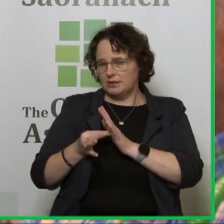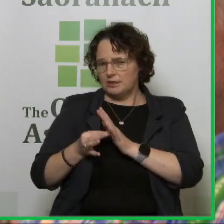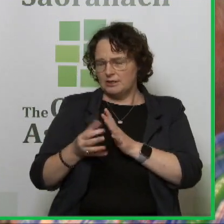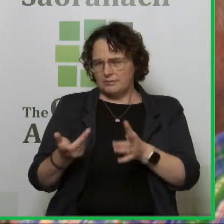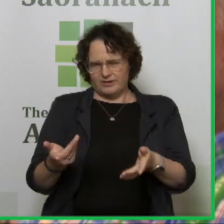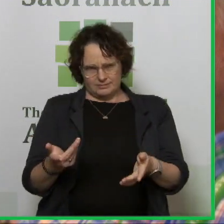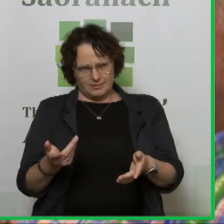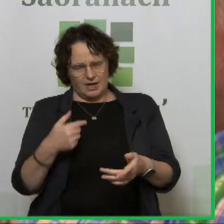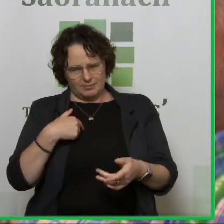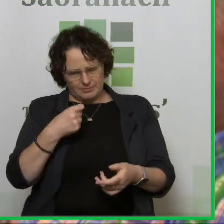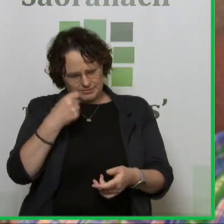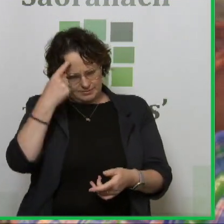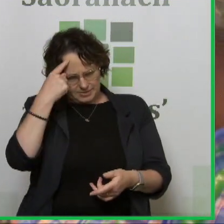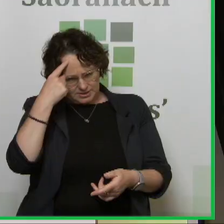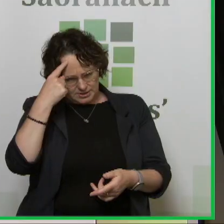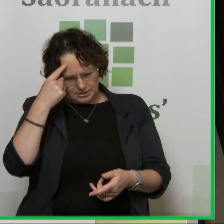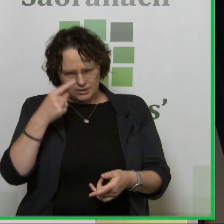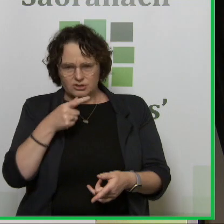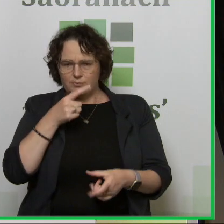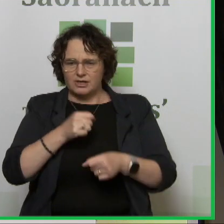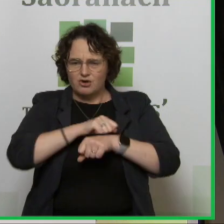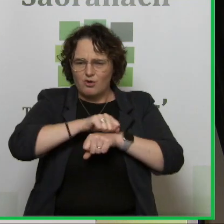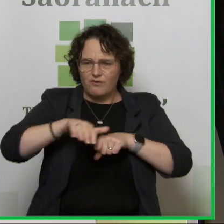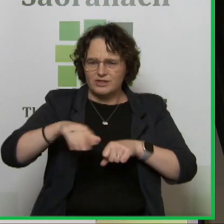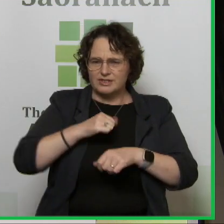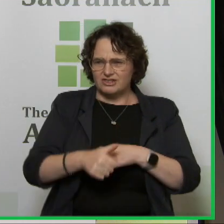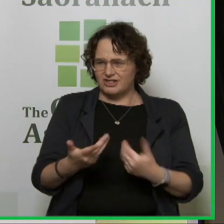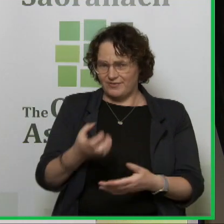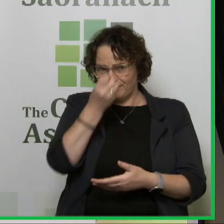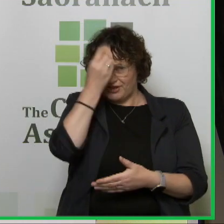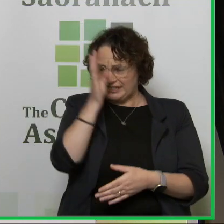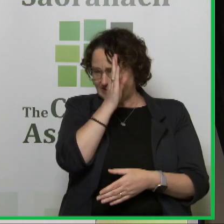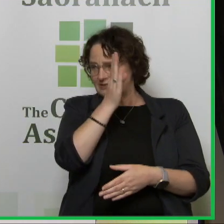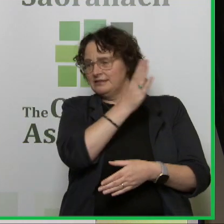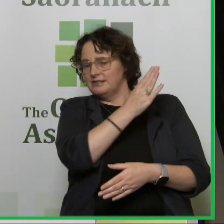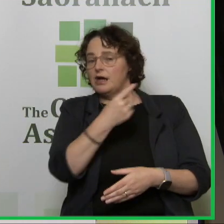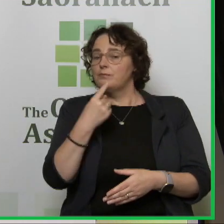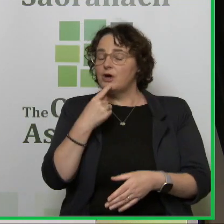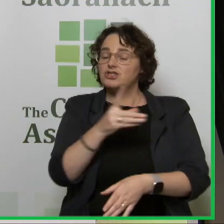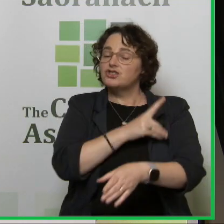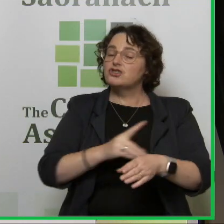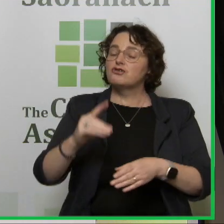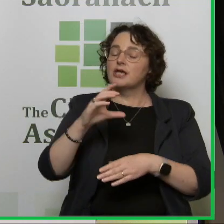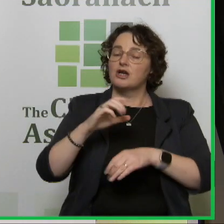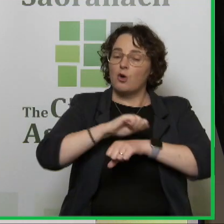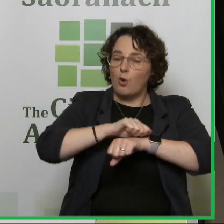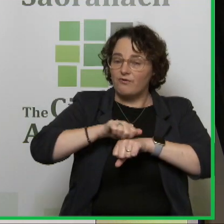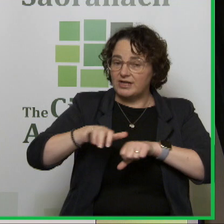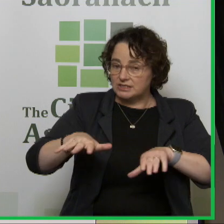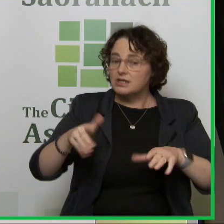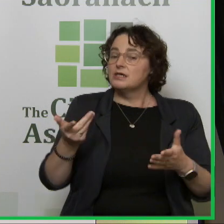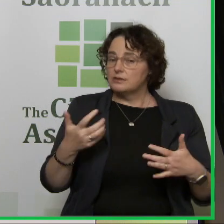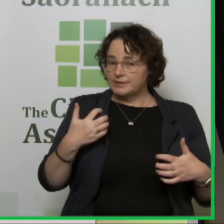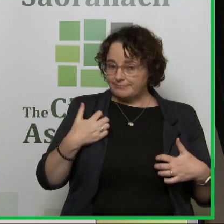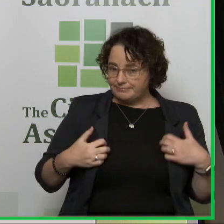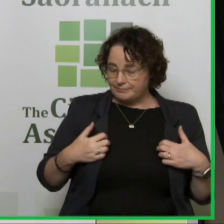I'm suggesting that we think about COVID today. We're all trying to forget about COVID. But actually, during COVID, it's very interesting. I was involved